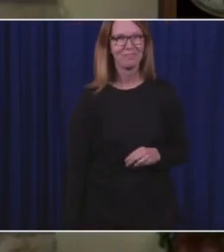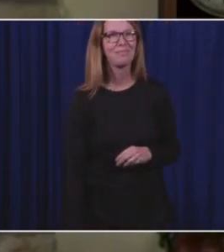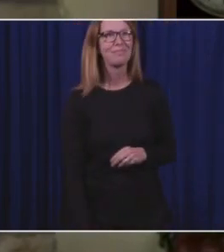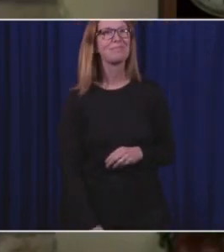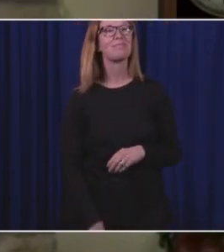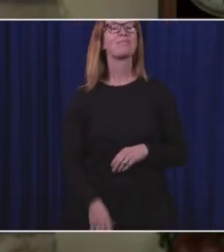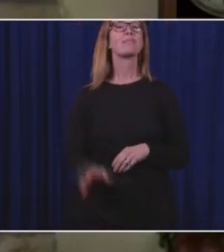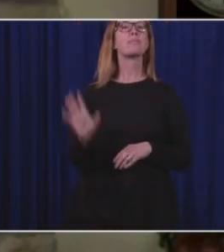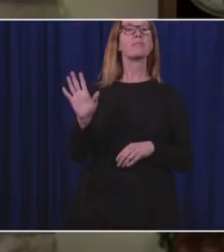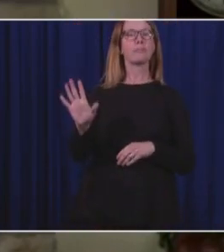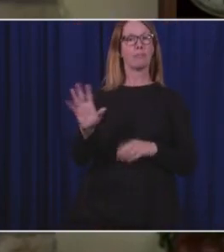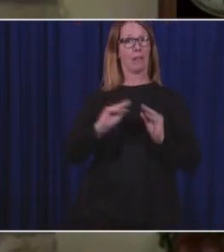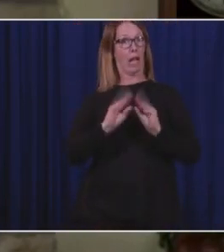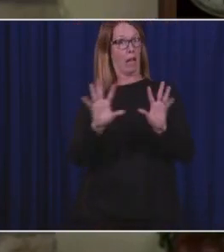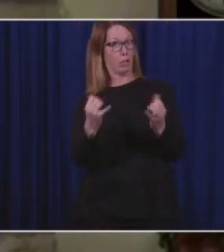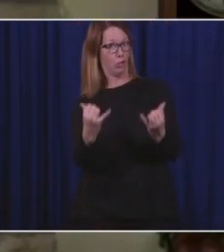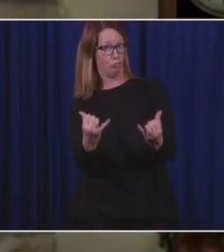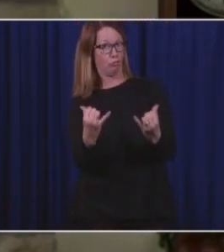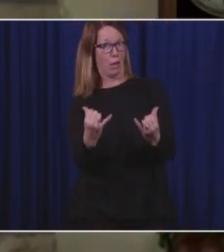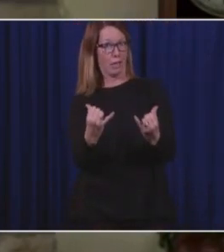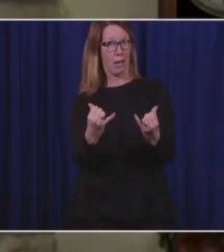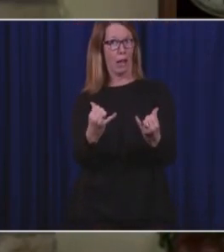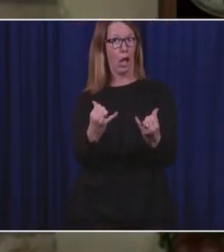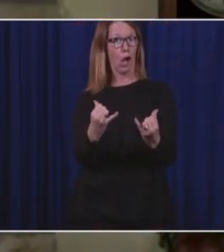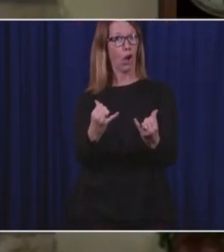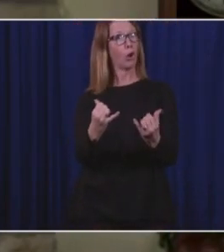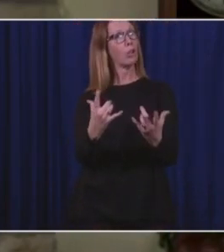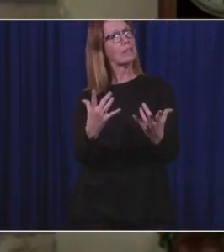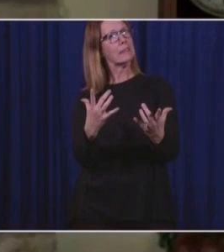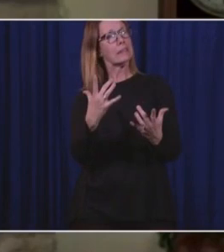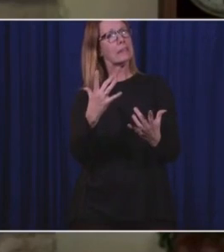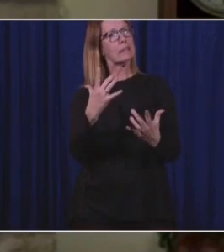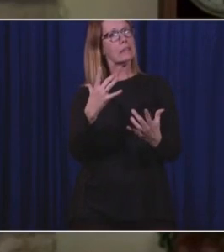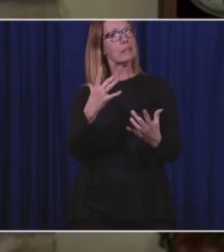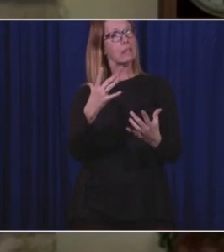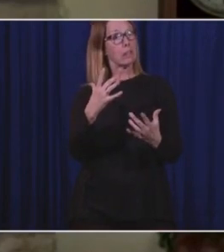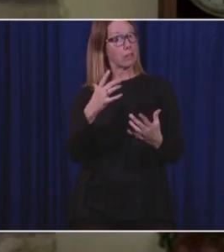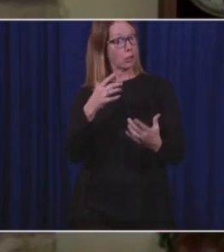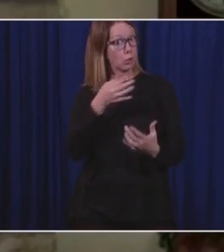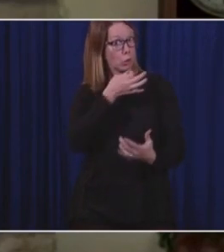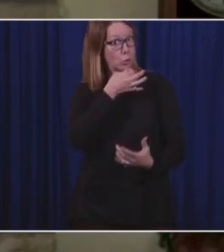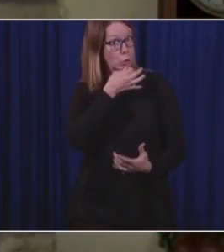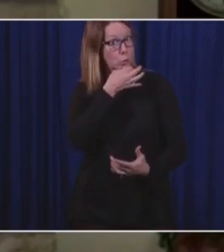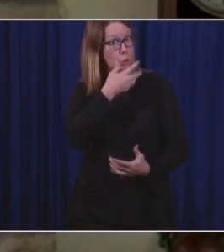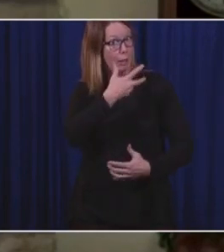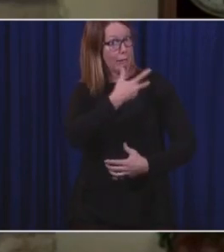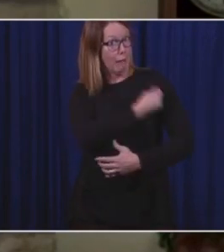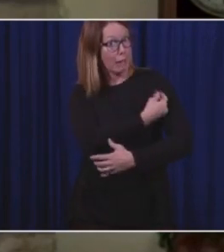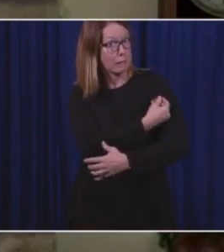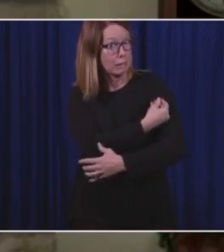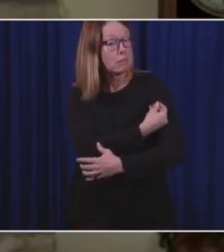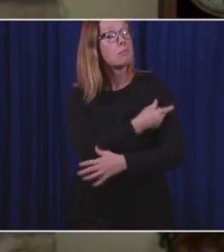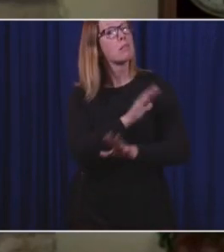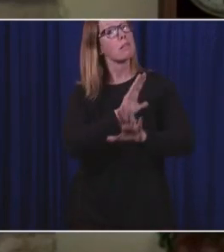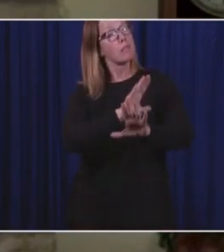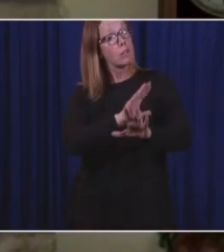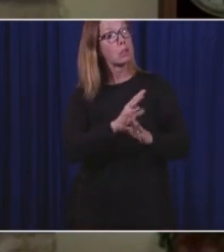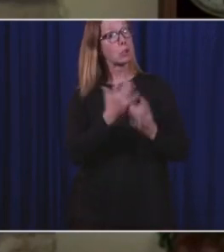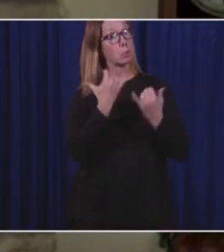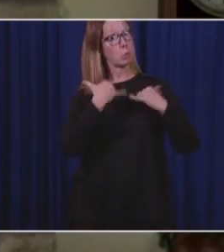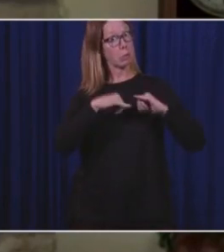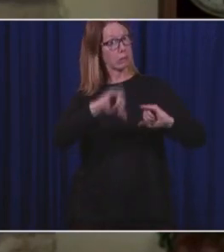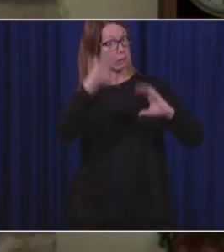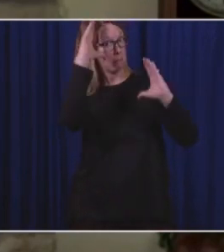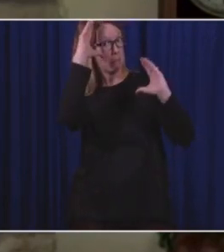Obviously, we're at the point where we're nearing the distribution of vaccines. Do you still expect